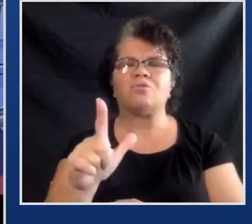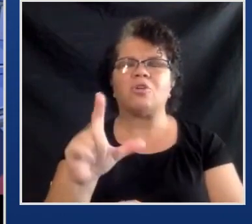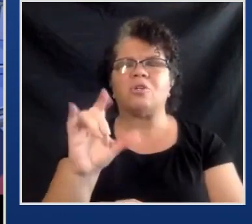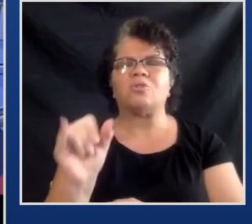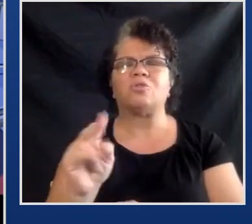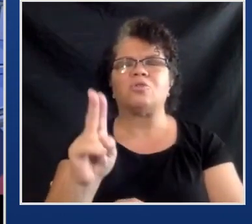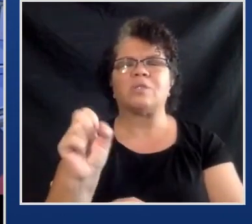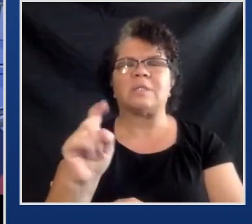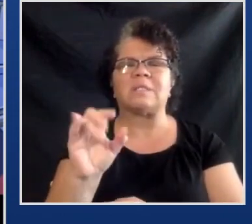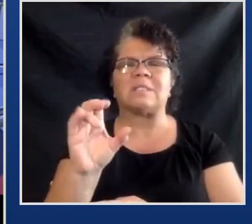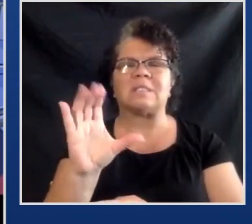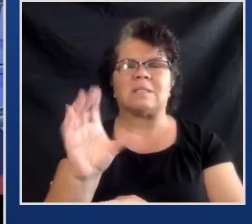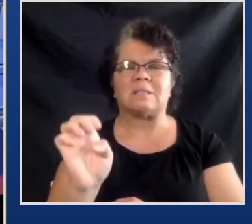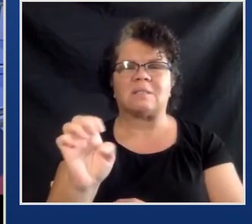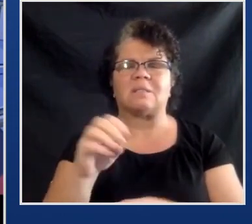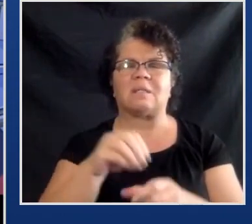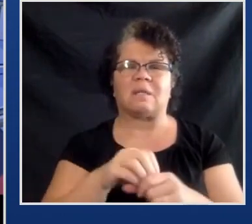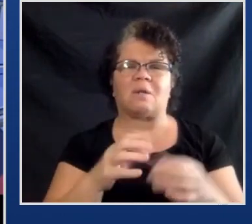Folks,